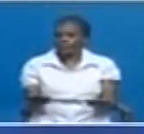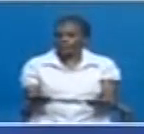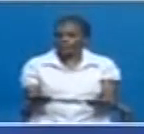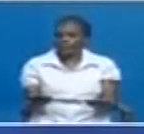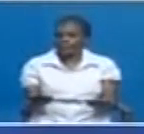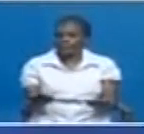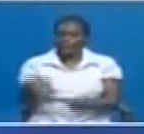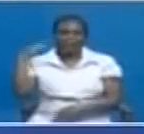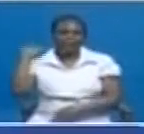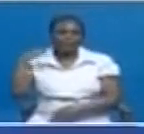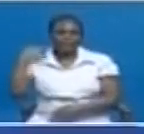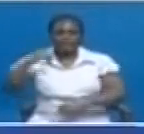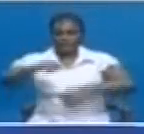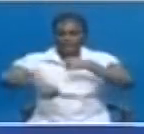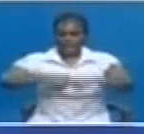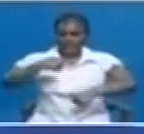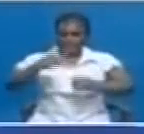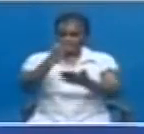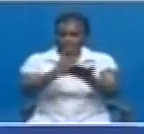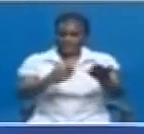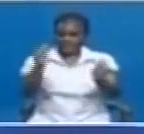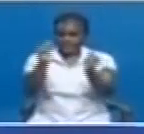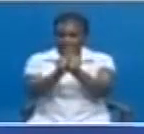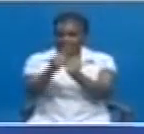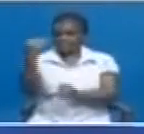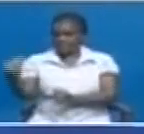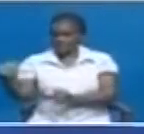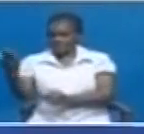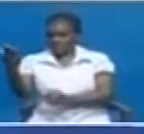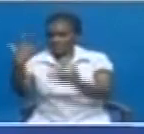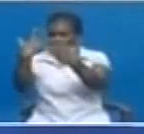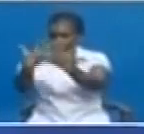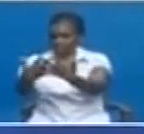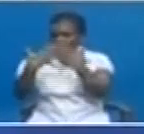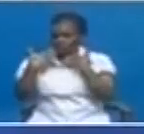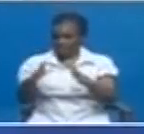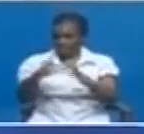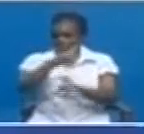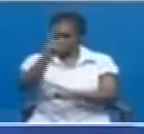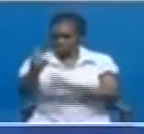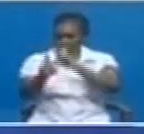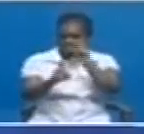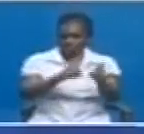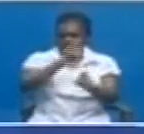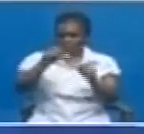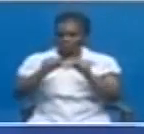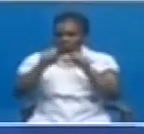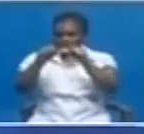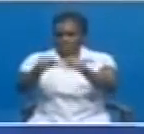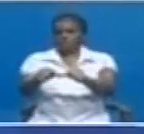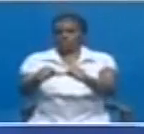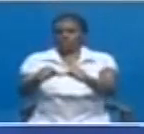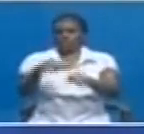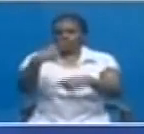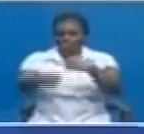it was a criminal act. We have some 10 students who are in custody for interrogations to assist us in